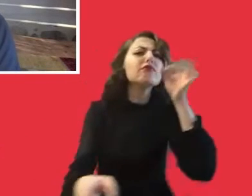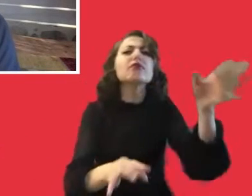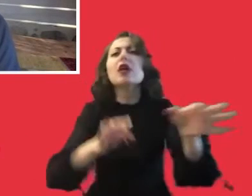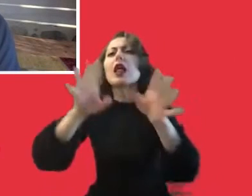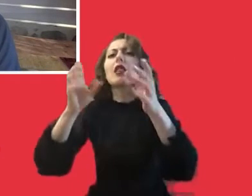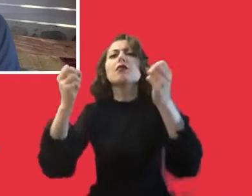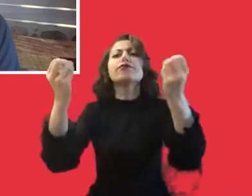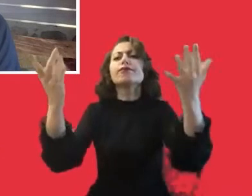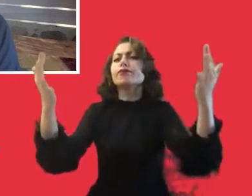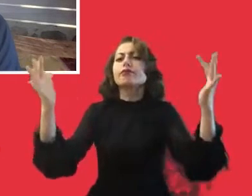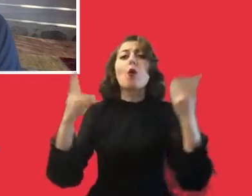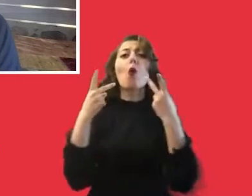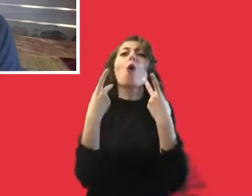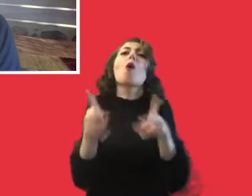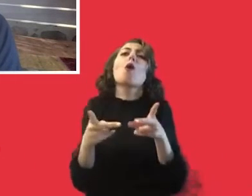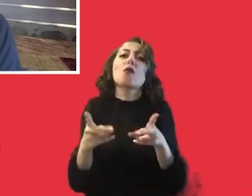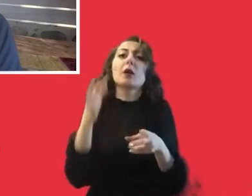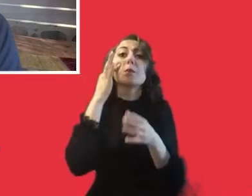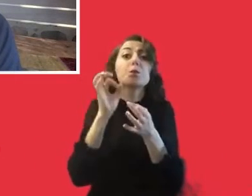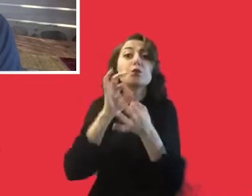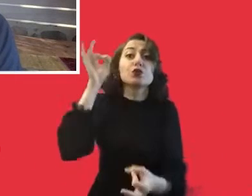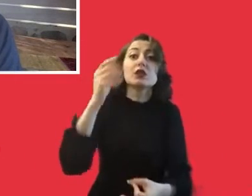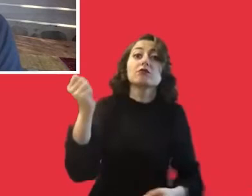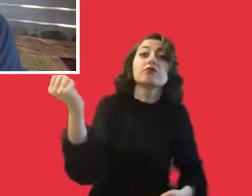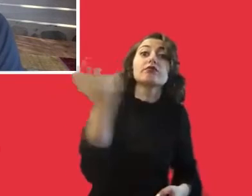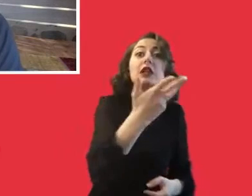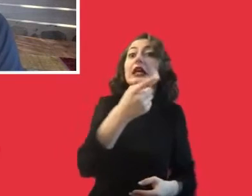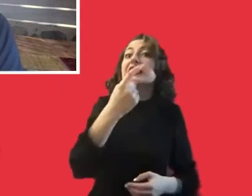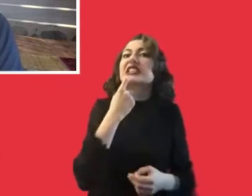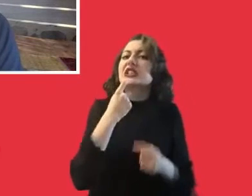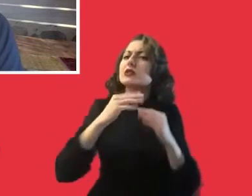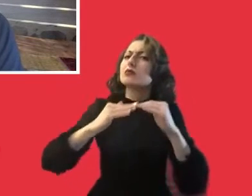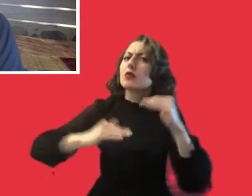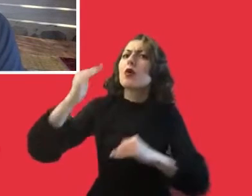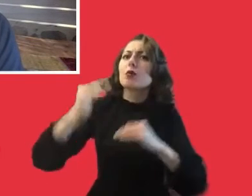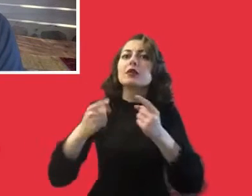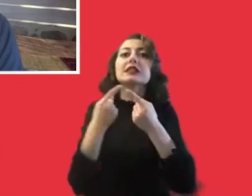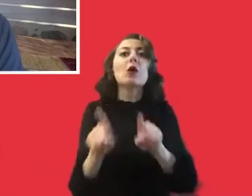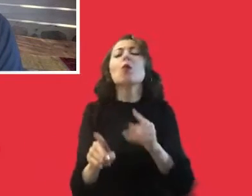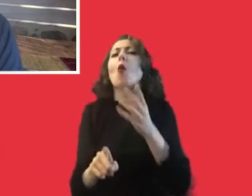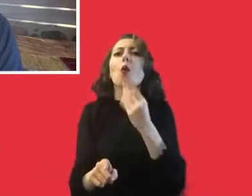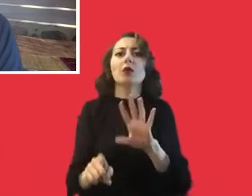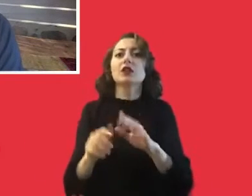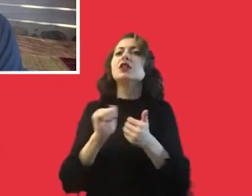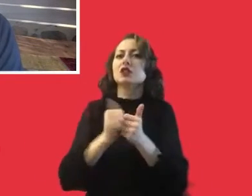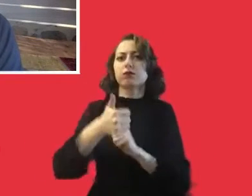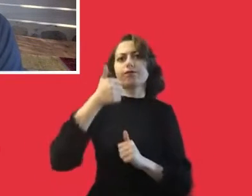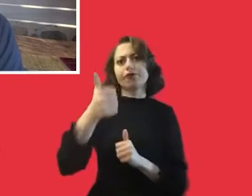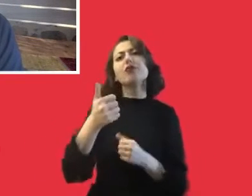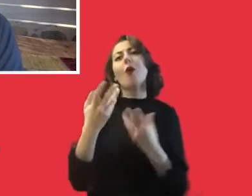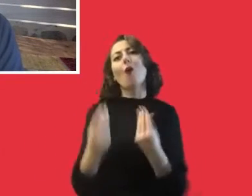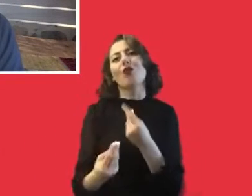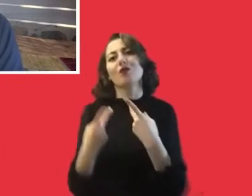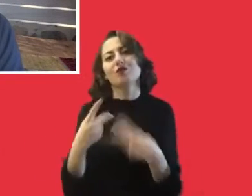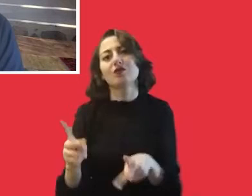and thousands of people, the children, the men, and they also learned that they can do performance sports